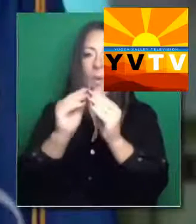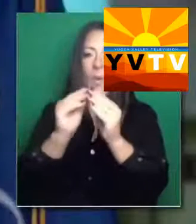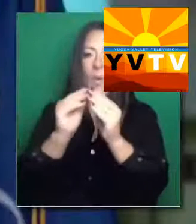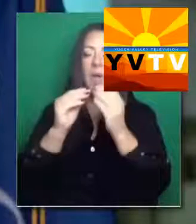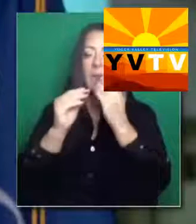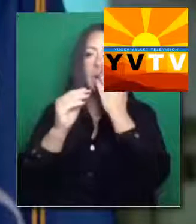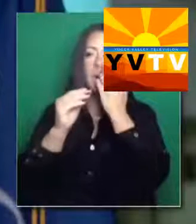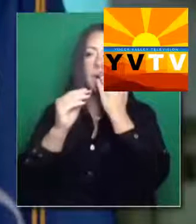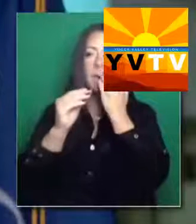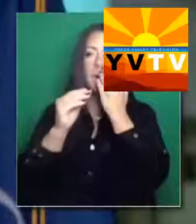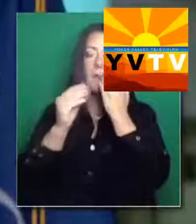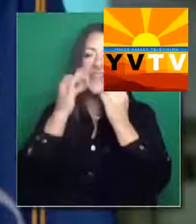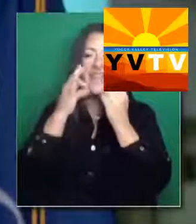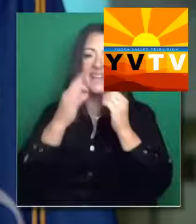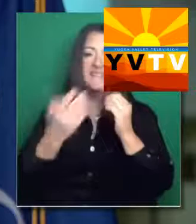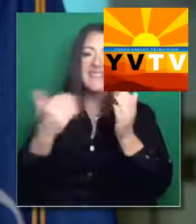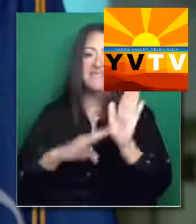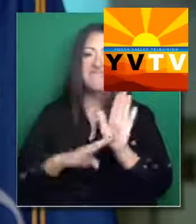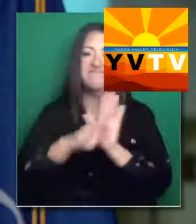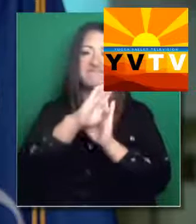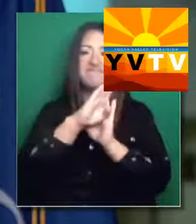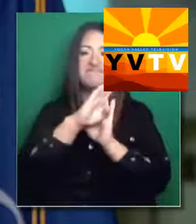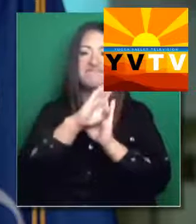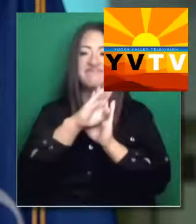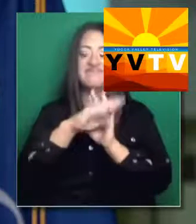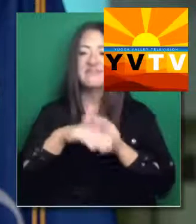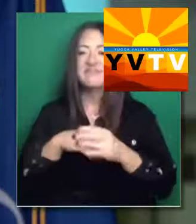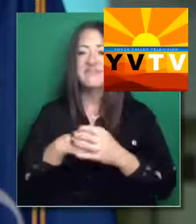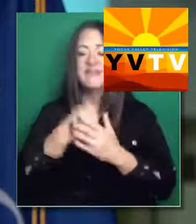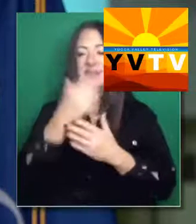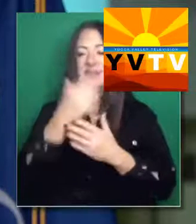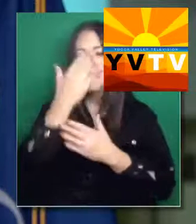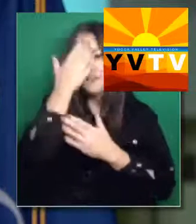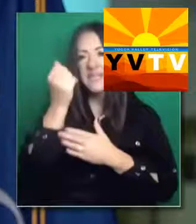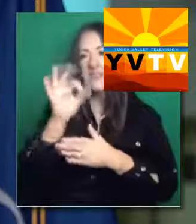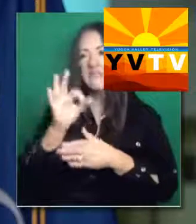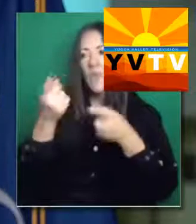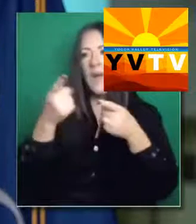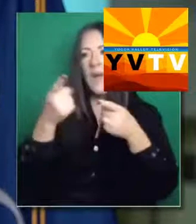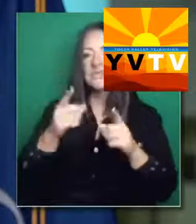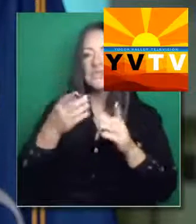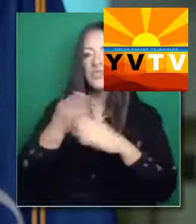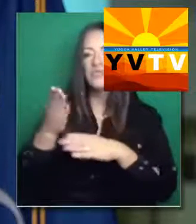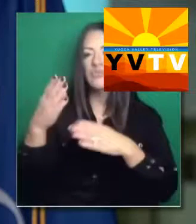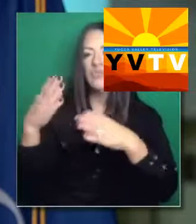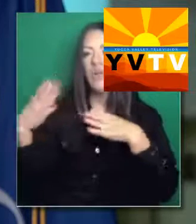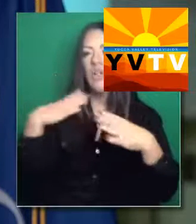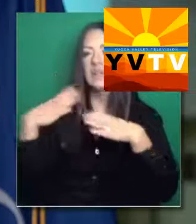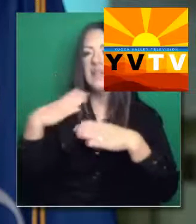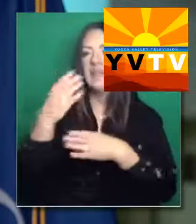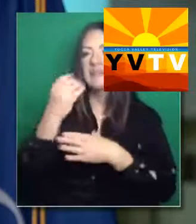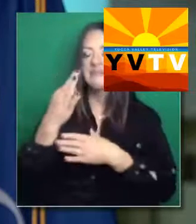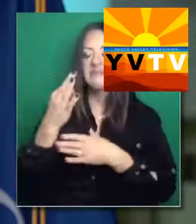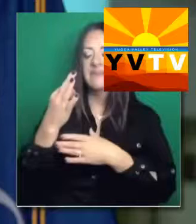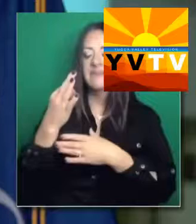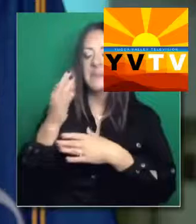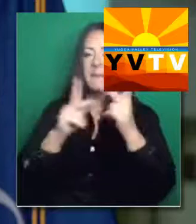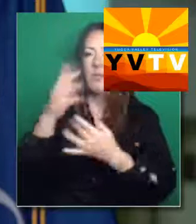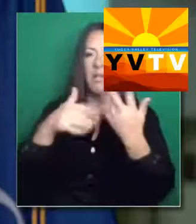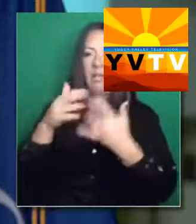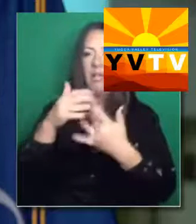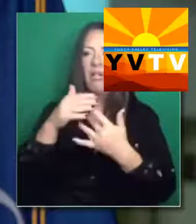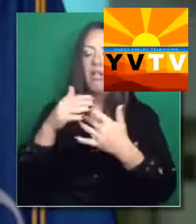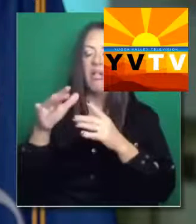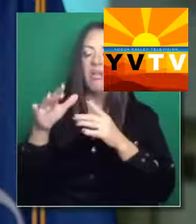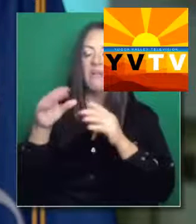on top of a surge on top of yet another surge, is the way at least I describe it. But more broadly, it's been described as surge on top of a surge. So